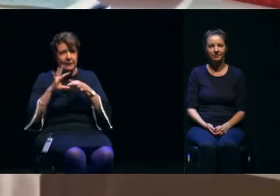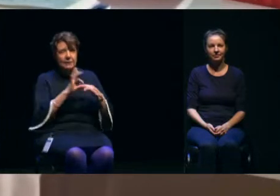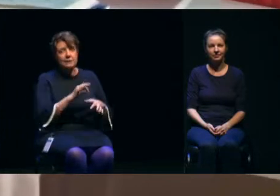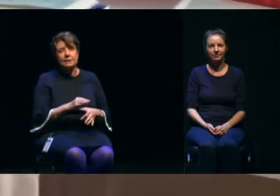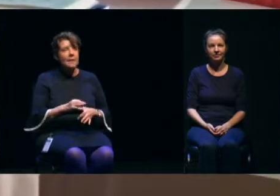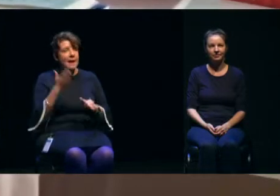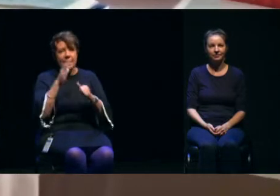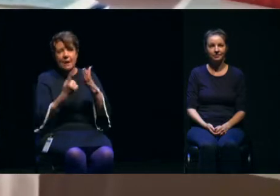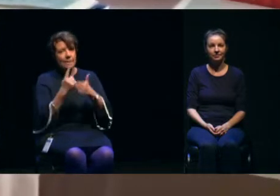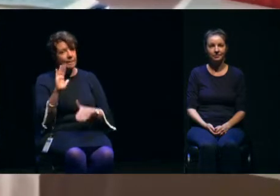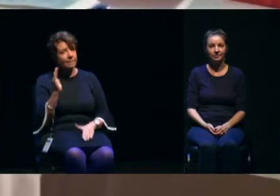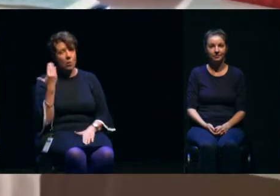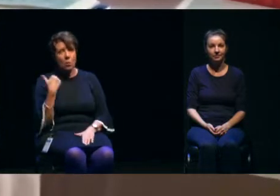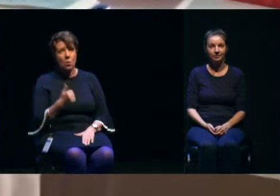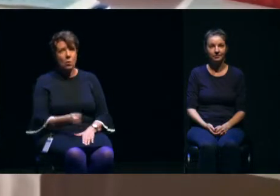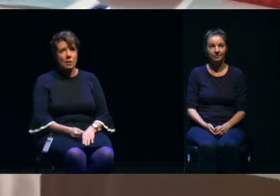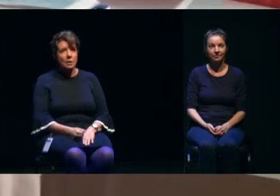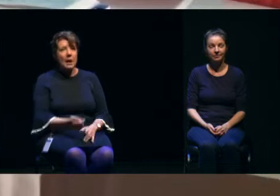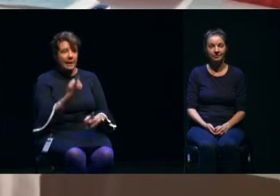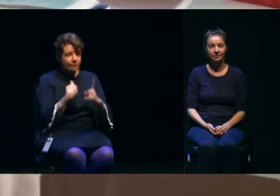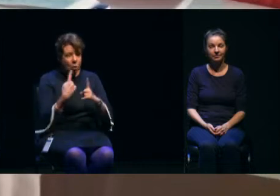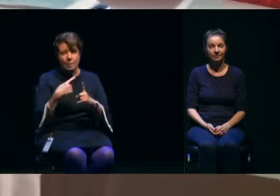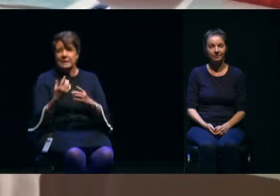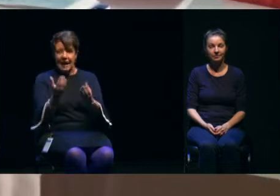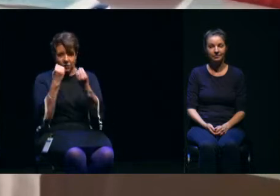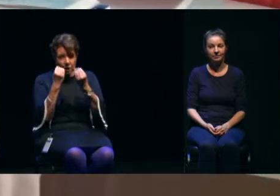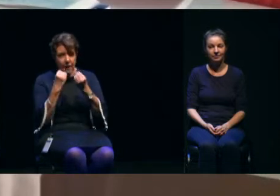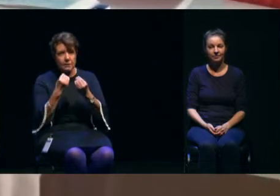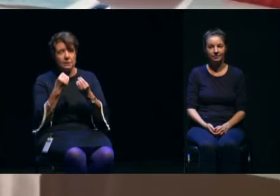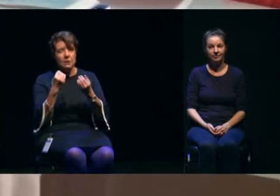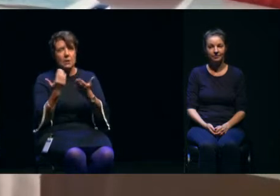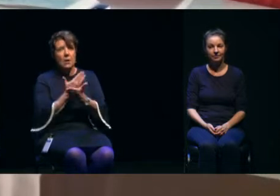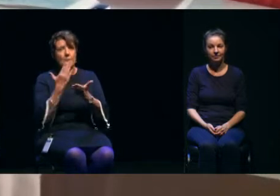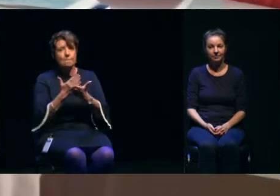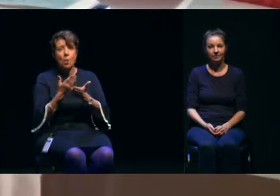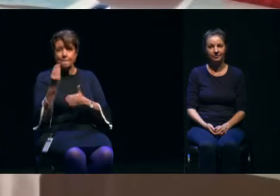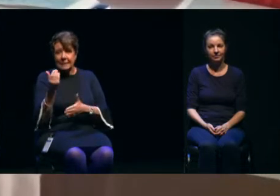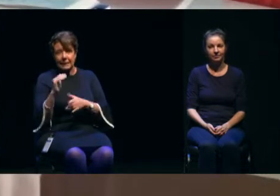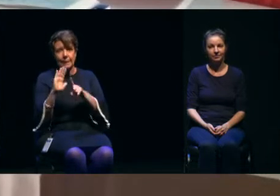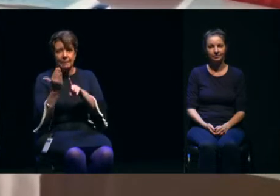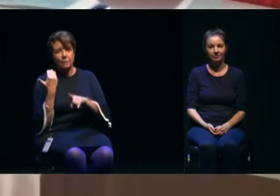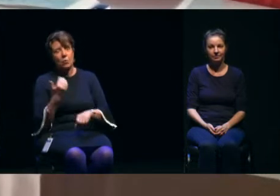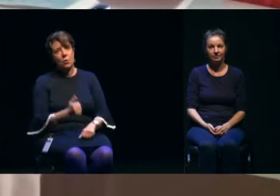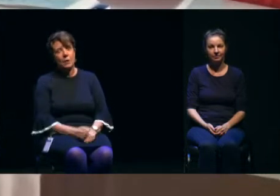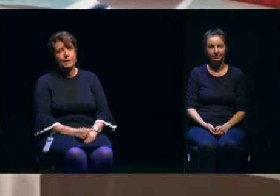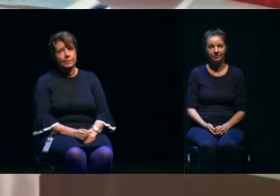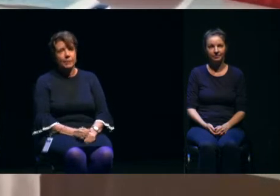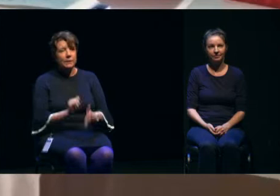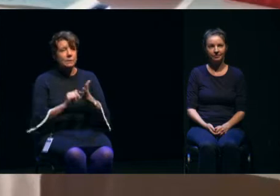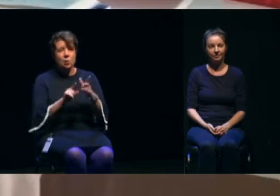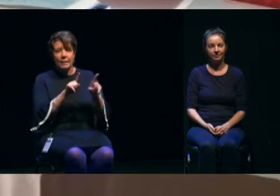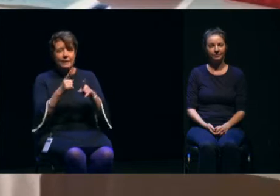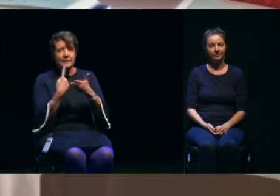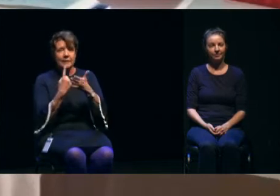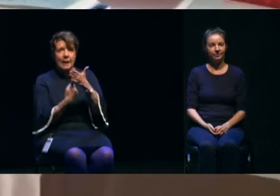that we were not before. Informed, educated, we have more means than we had before. So things happen much